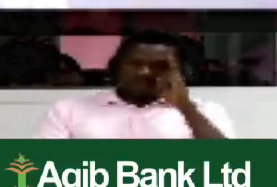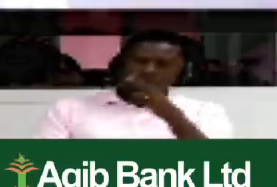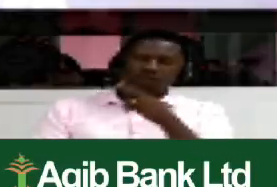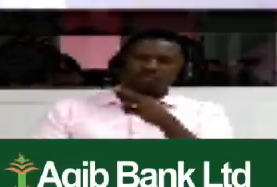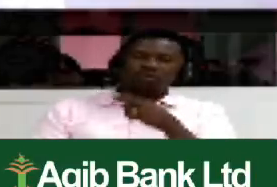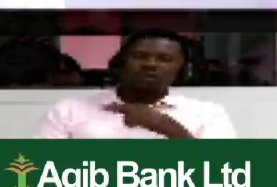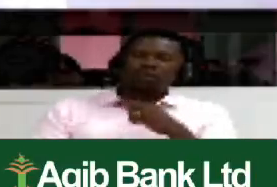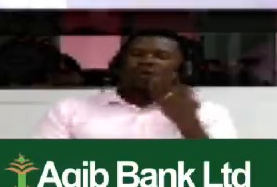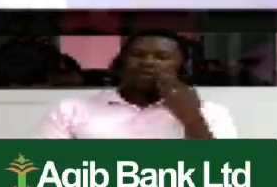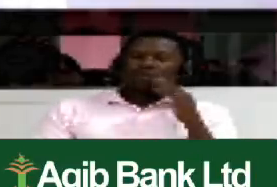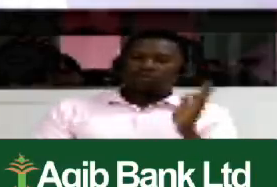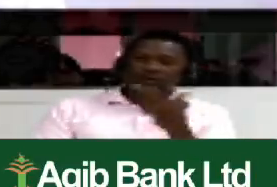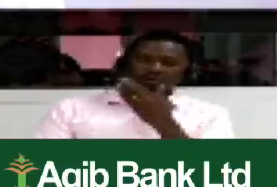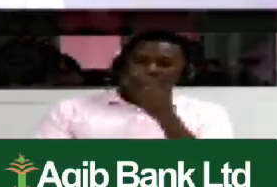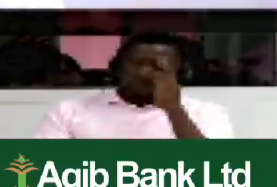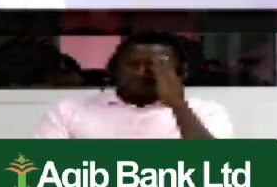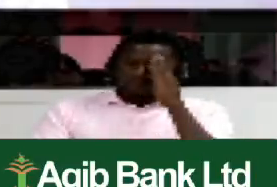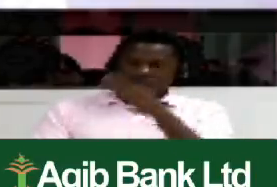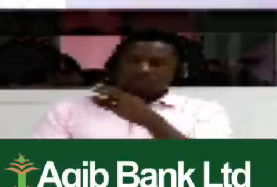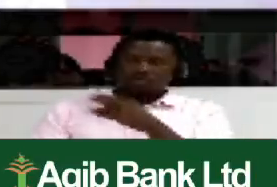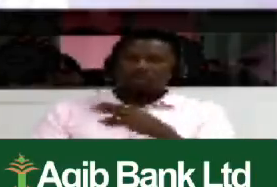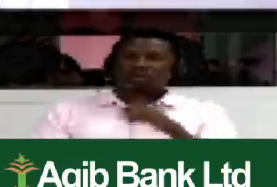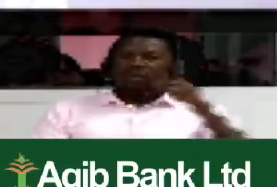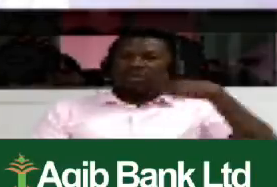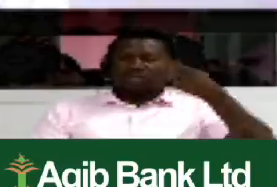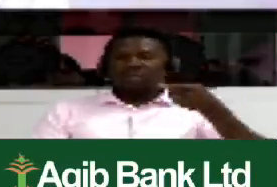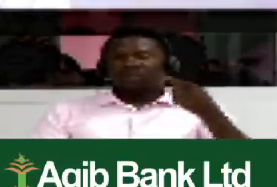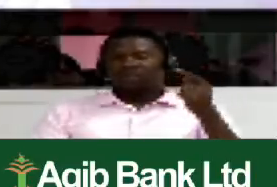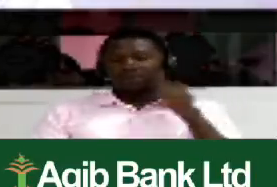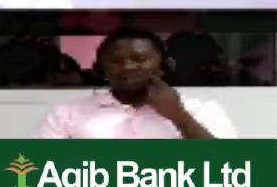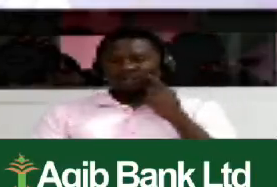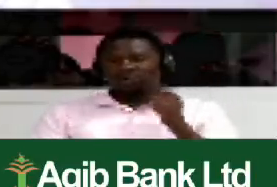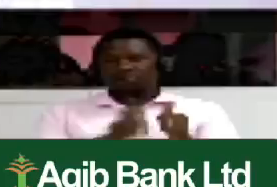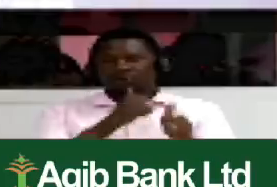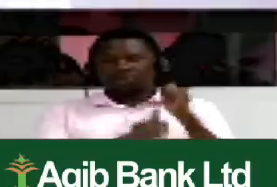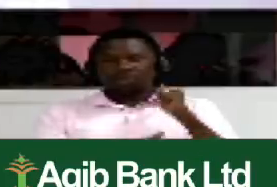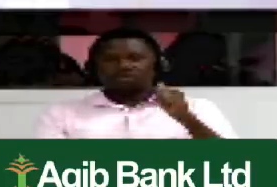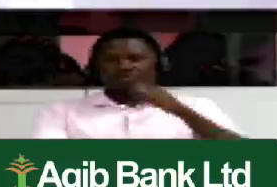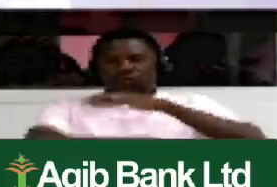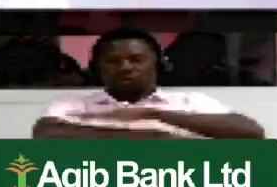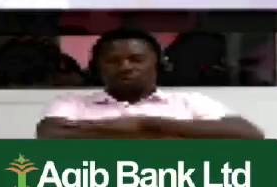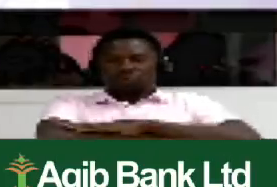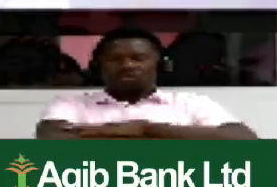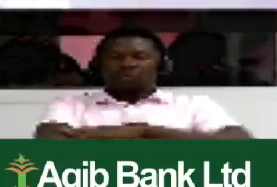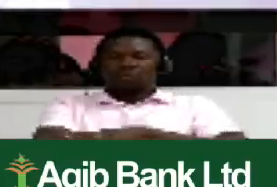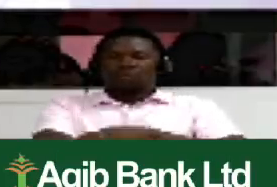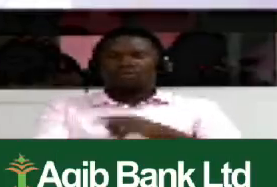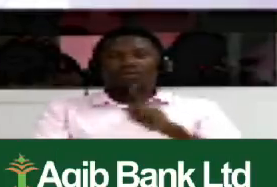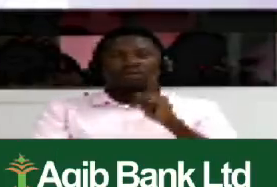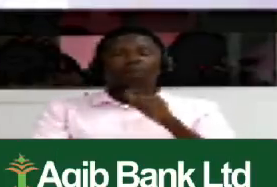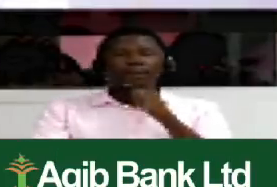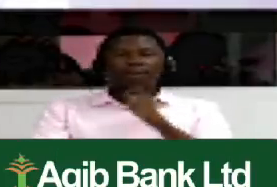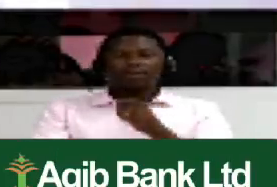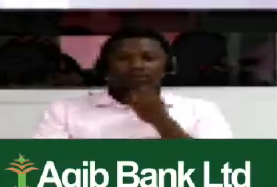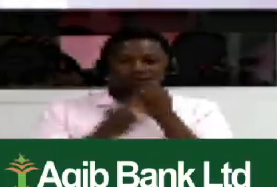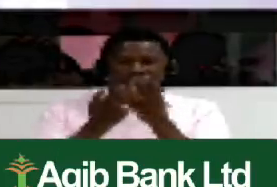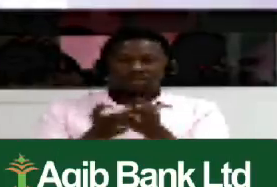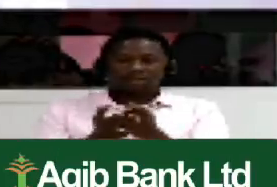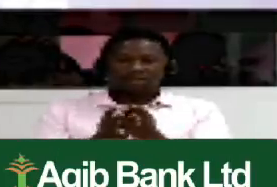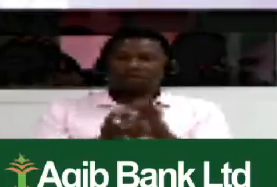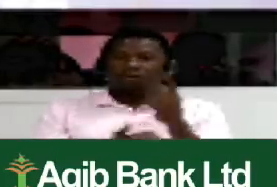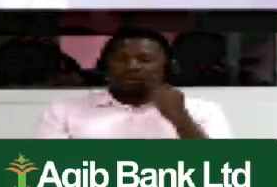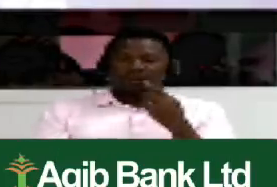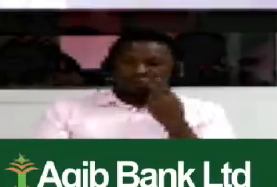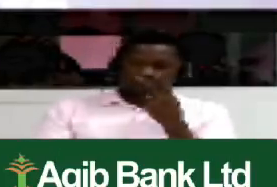home, the following day, he came back to school. According to him, he said, then when he realized